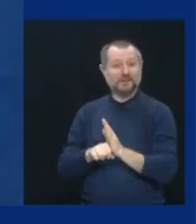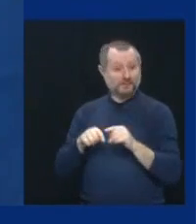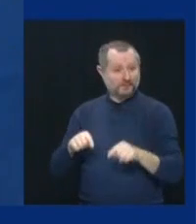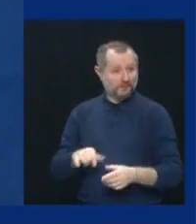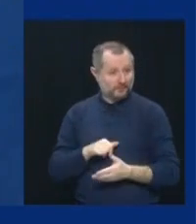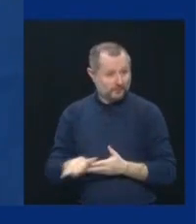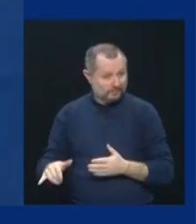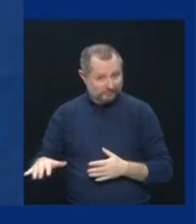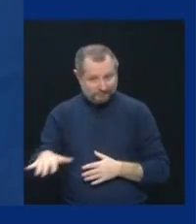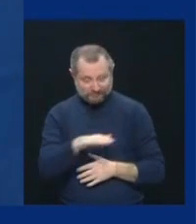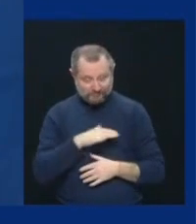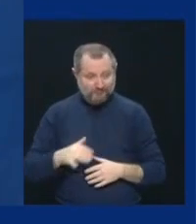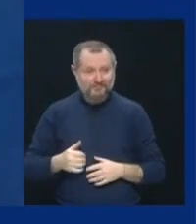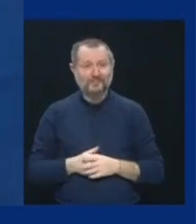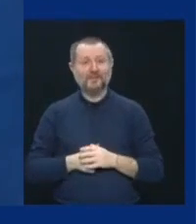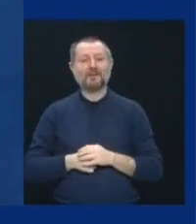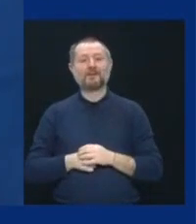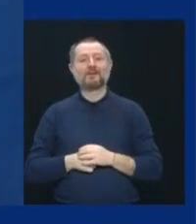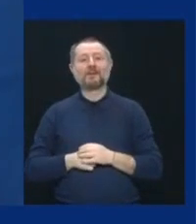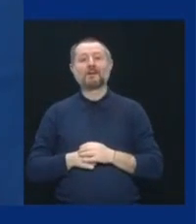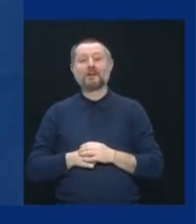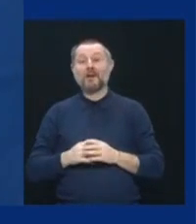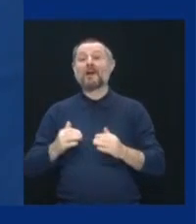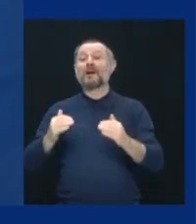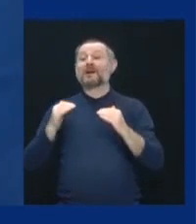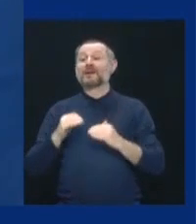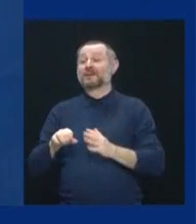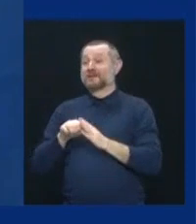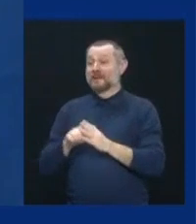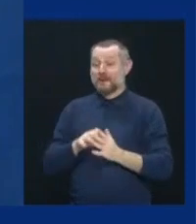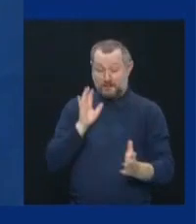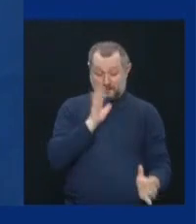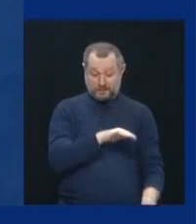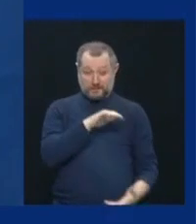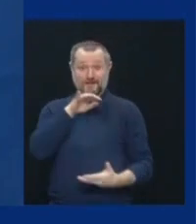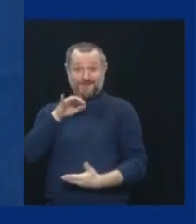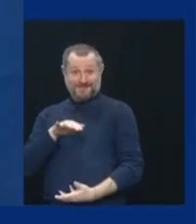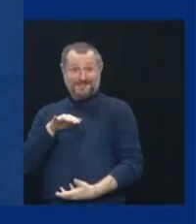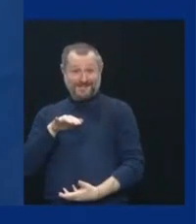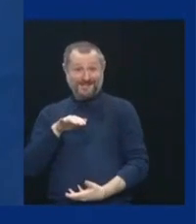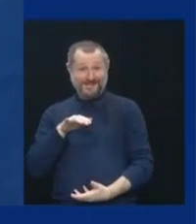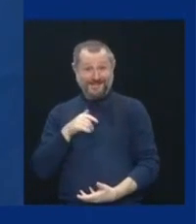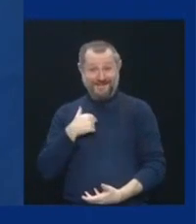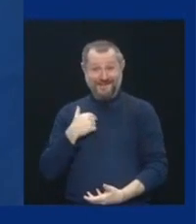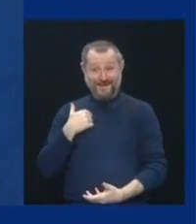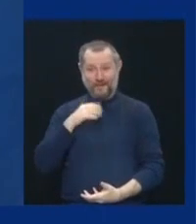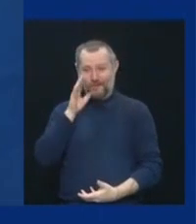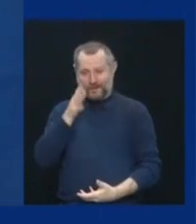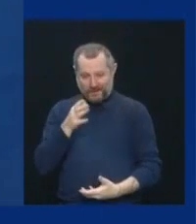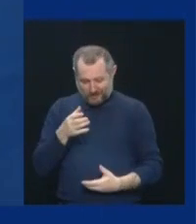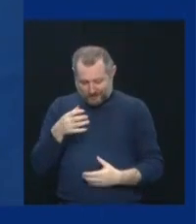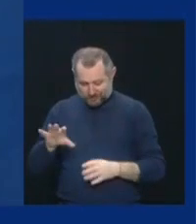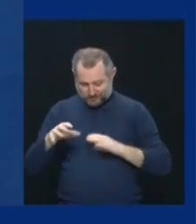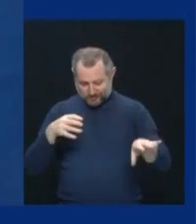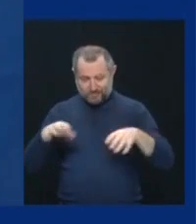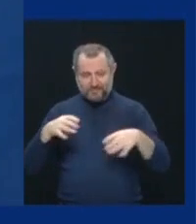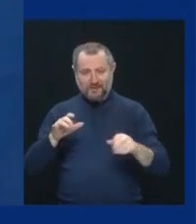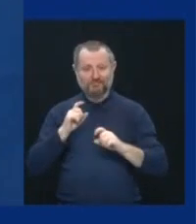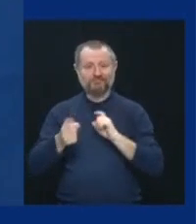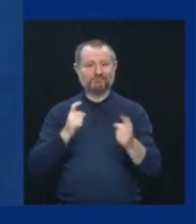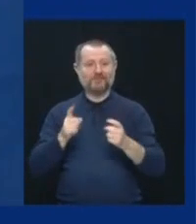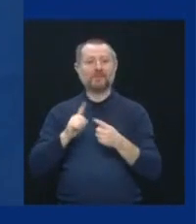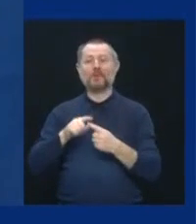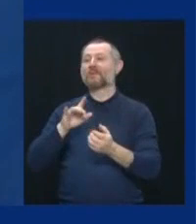that. The state then also allocates to pharmacies.